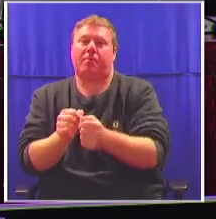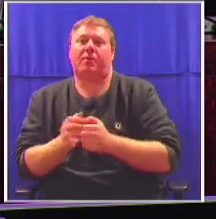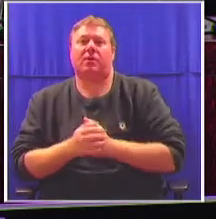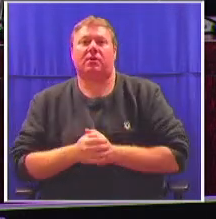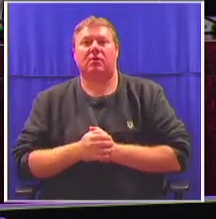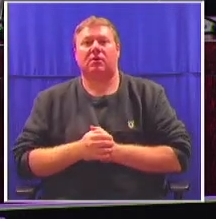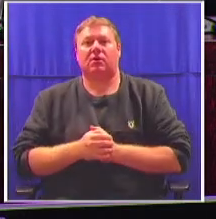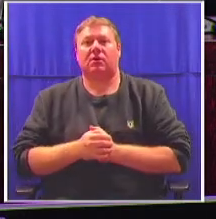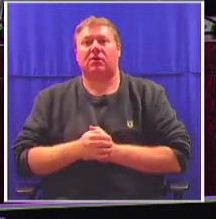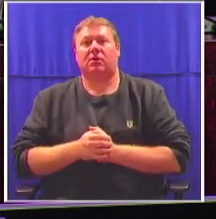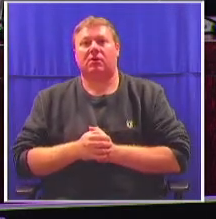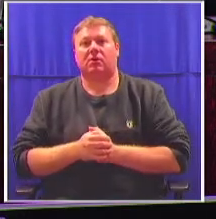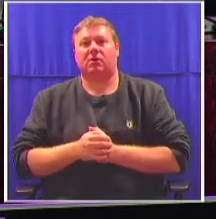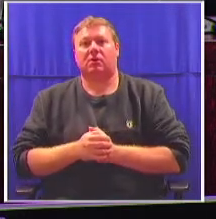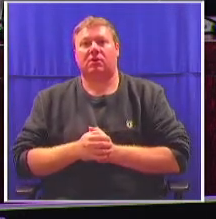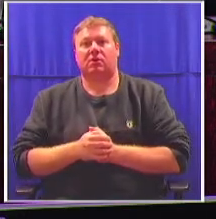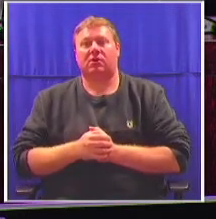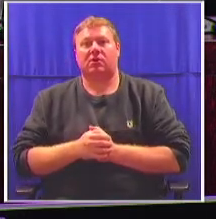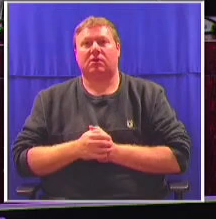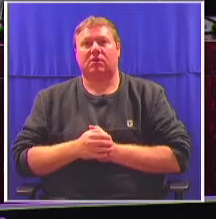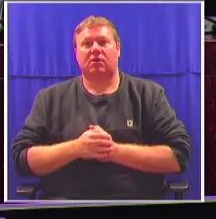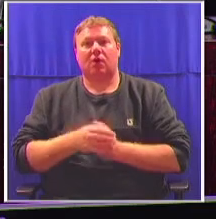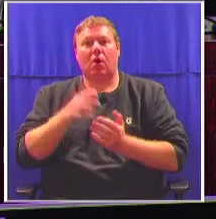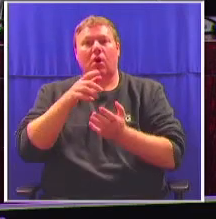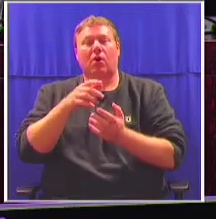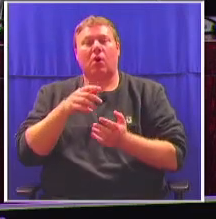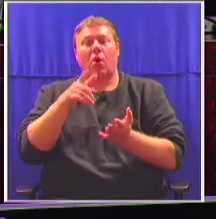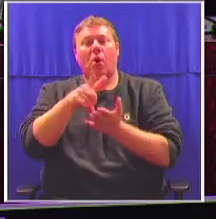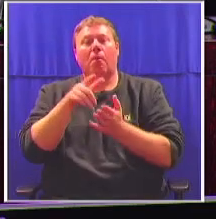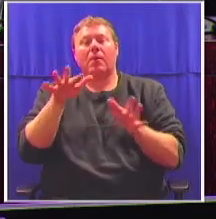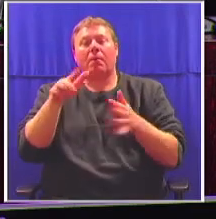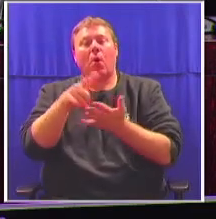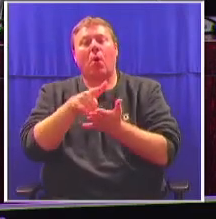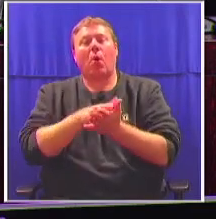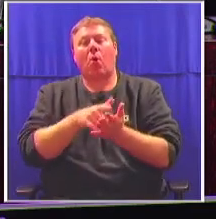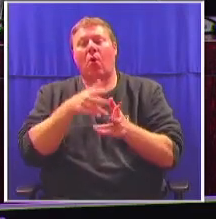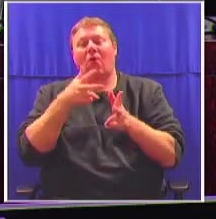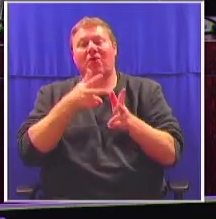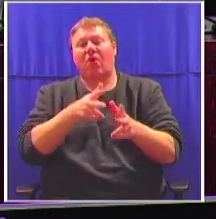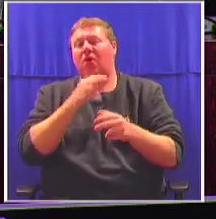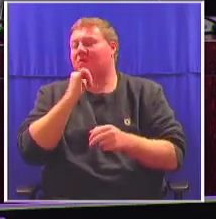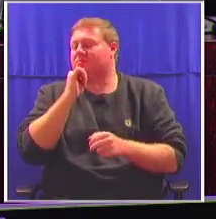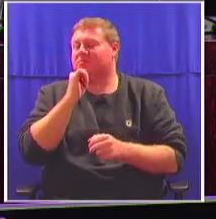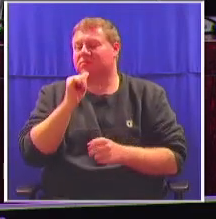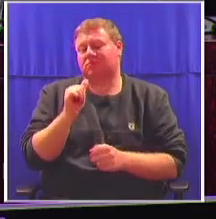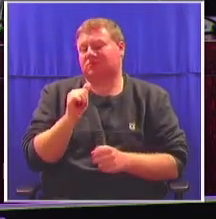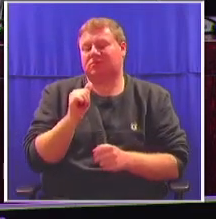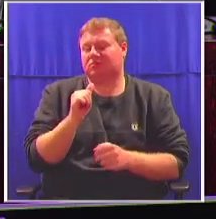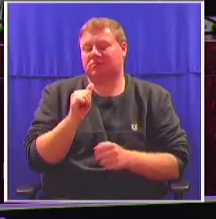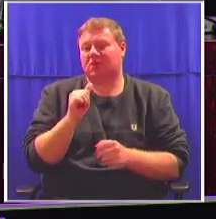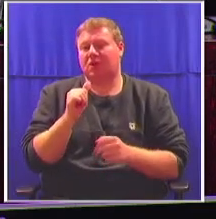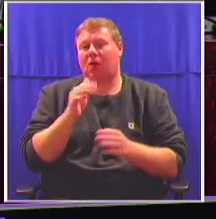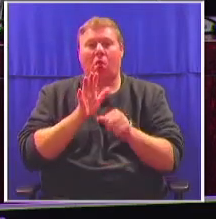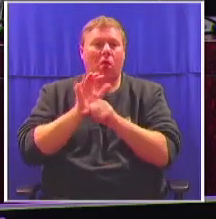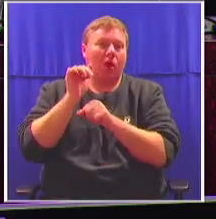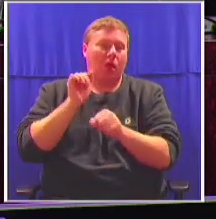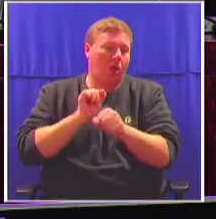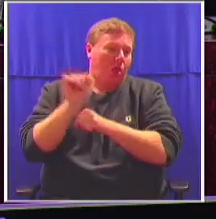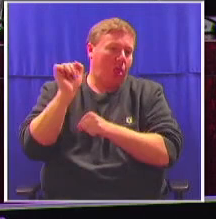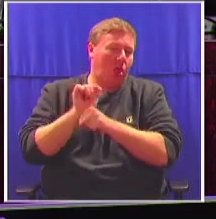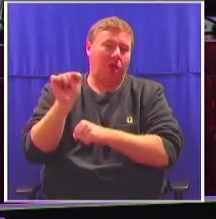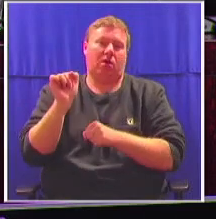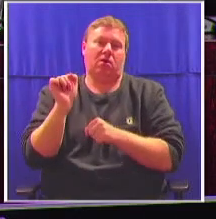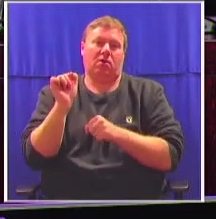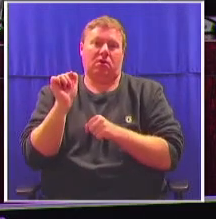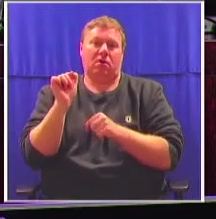Insecurity and acts of criminality and lawlessness deter investment, as we all know. Our